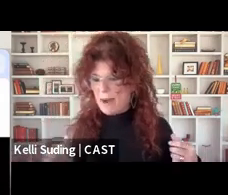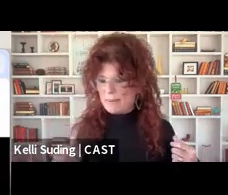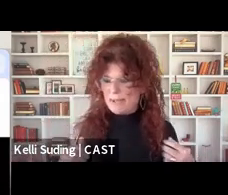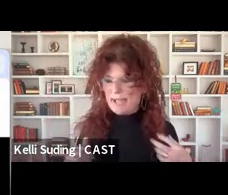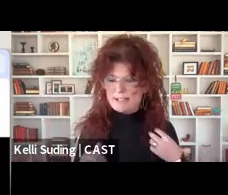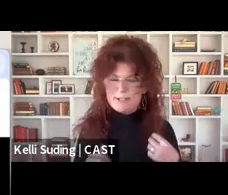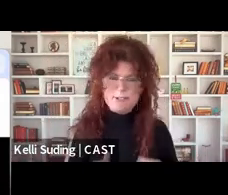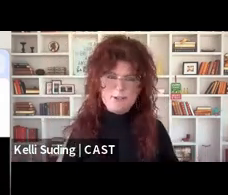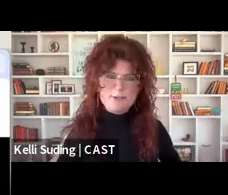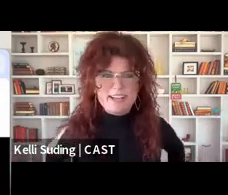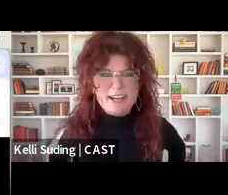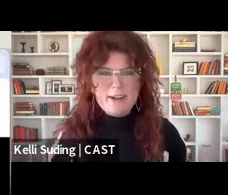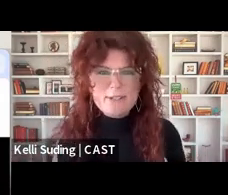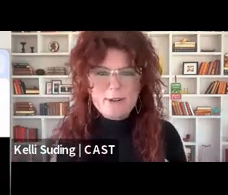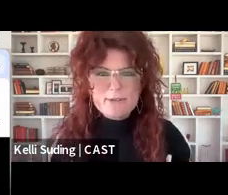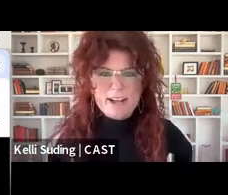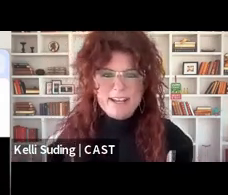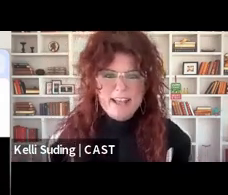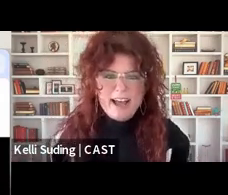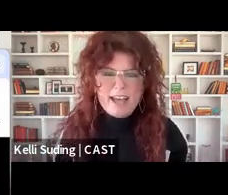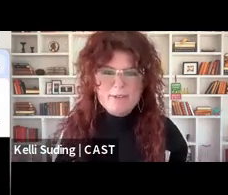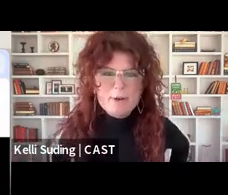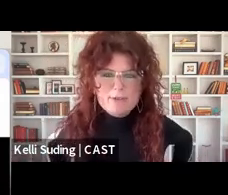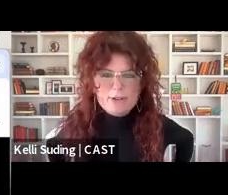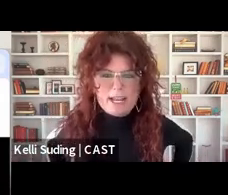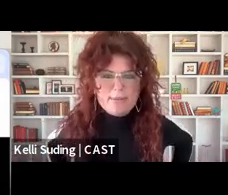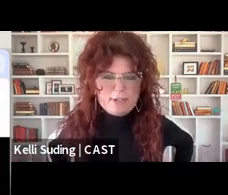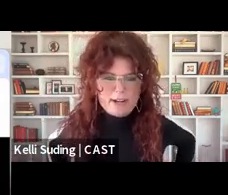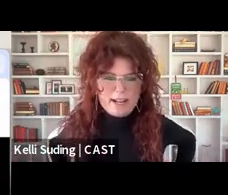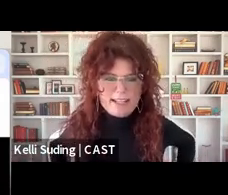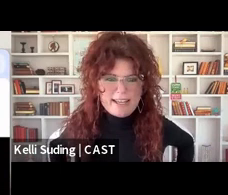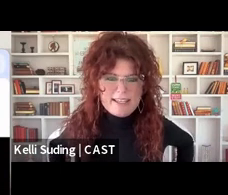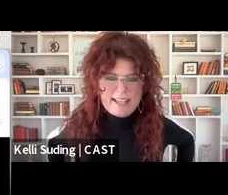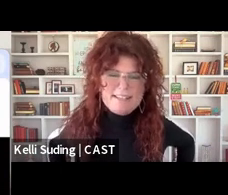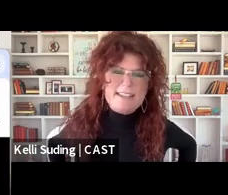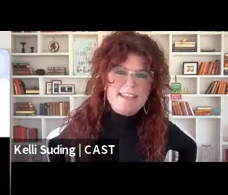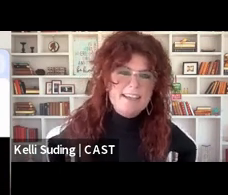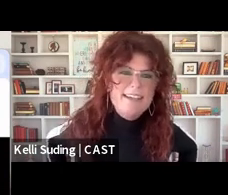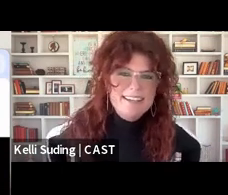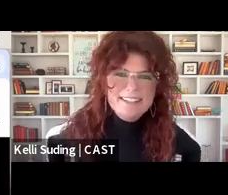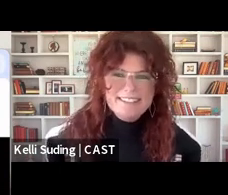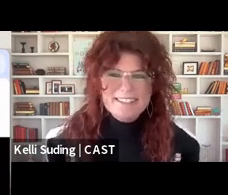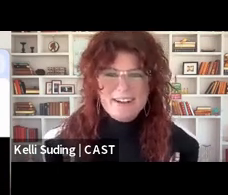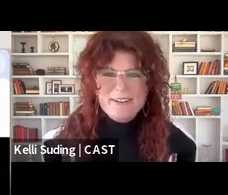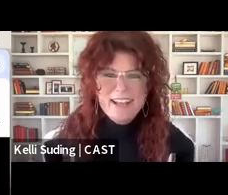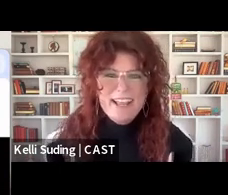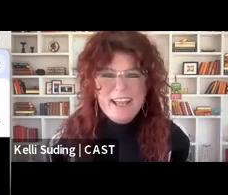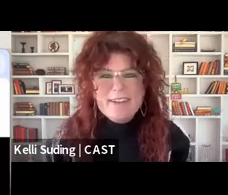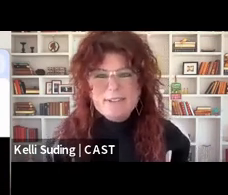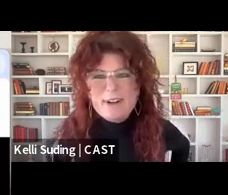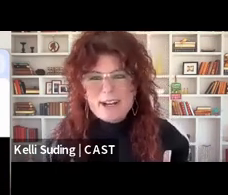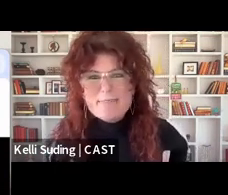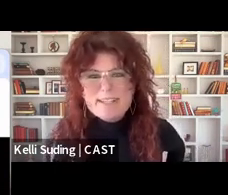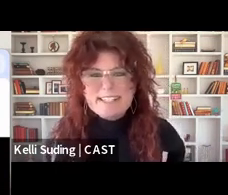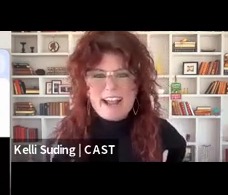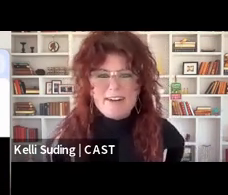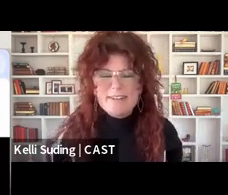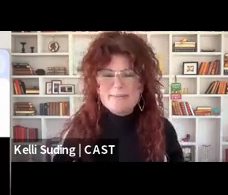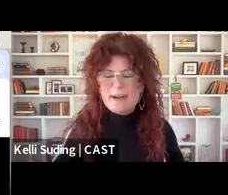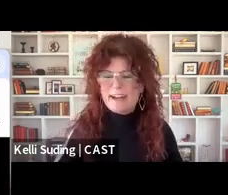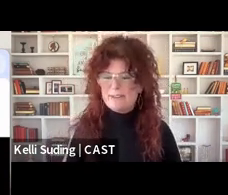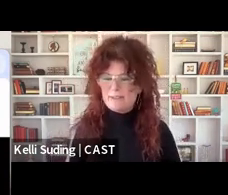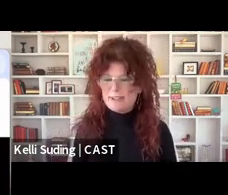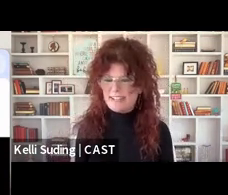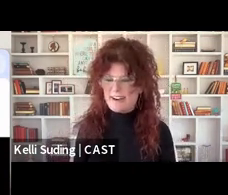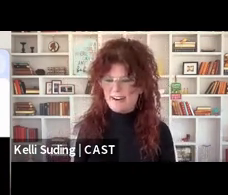Maggie, bobbing my head to the tunes. I know, it's so fun. I don't know if your cameras are on. I can't see. So if they're on, I'm missing